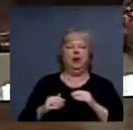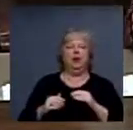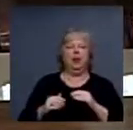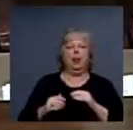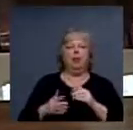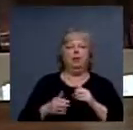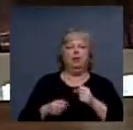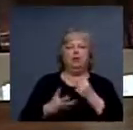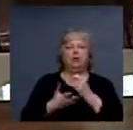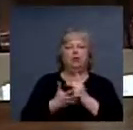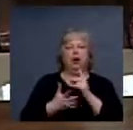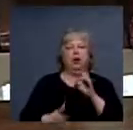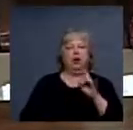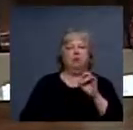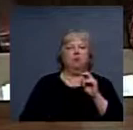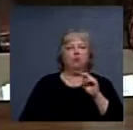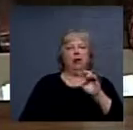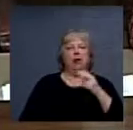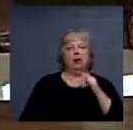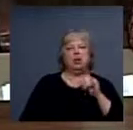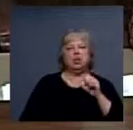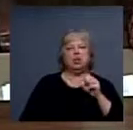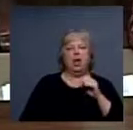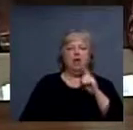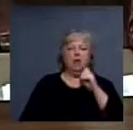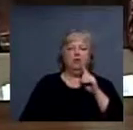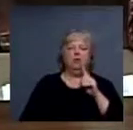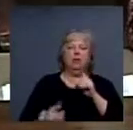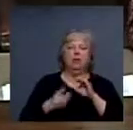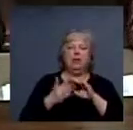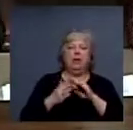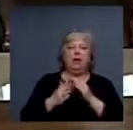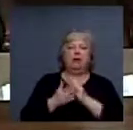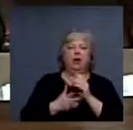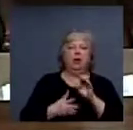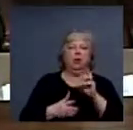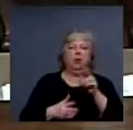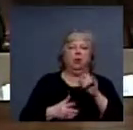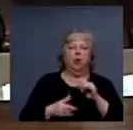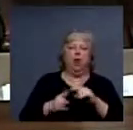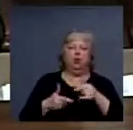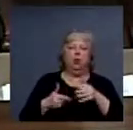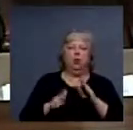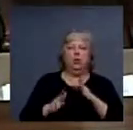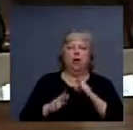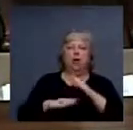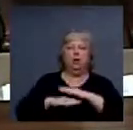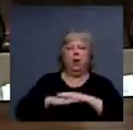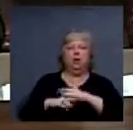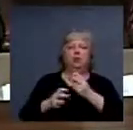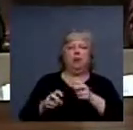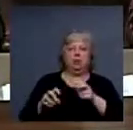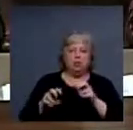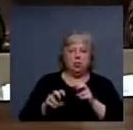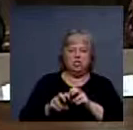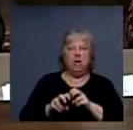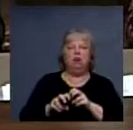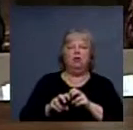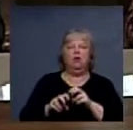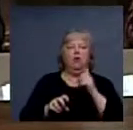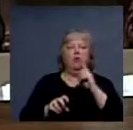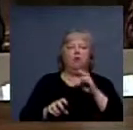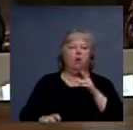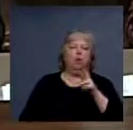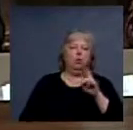a franchise for the use of city right-of-way for the placement of restaurant buildings and other items for the exclusive use of Raduno Brick